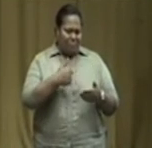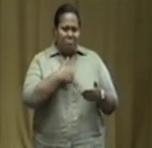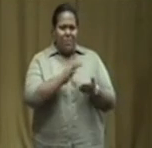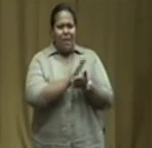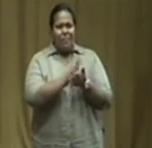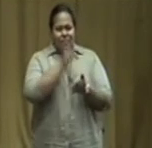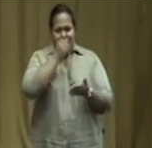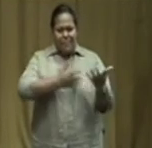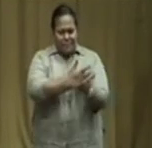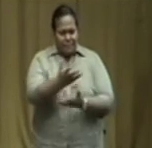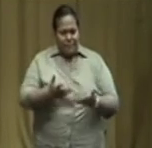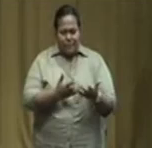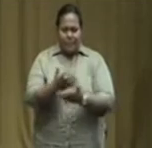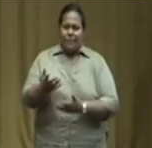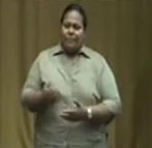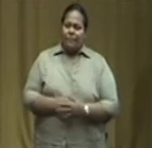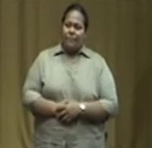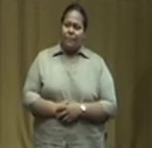conversation.